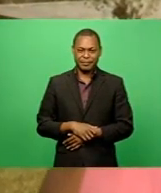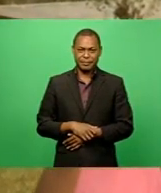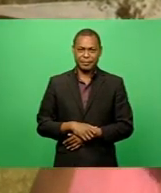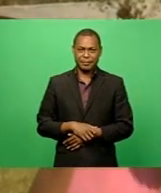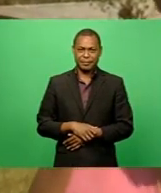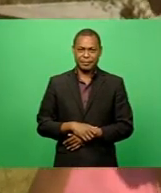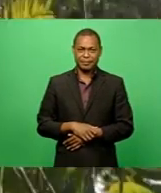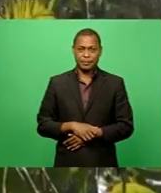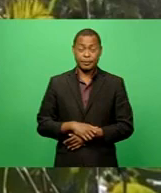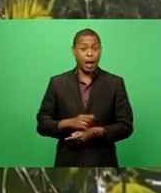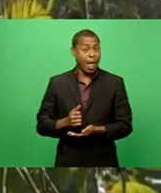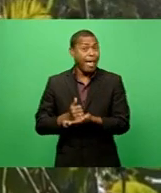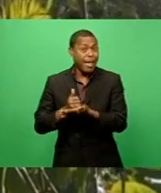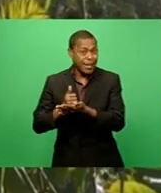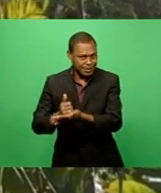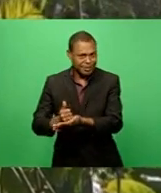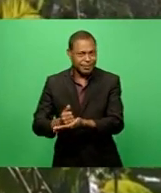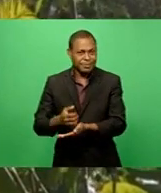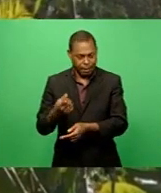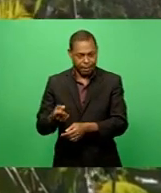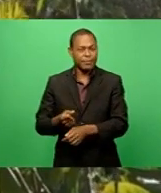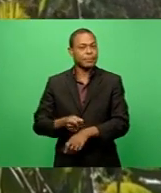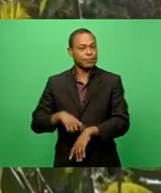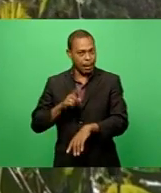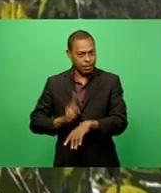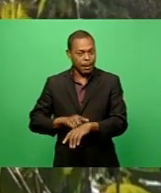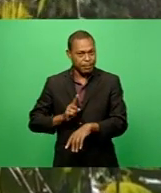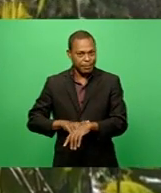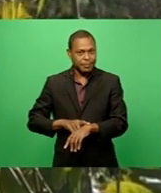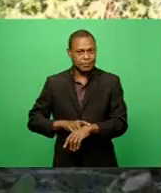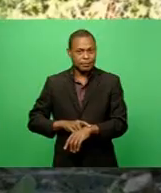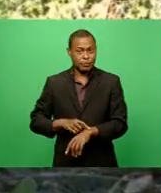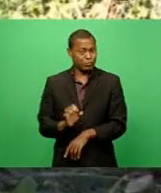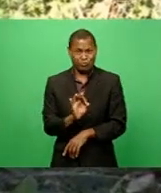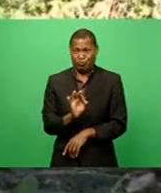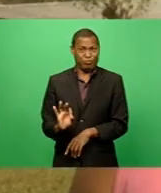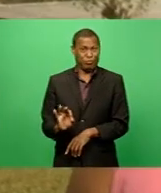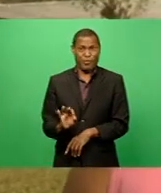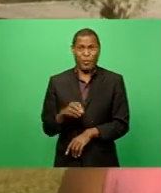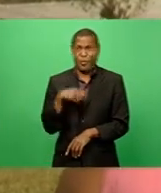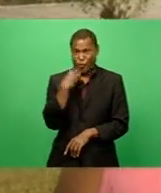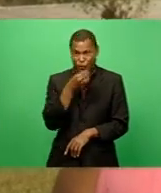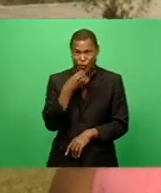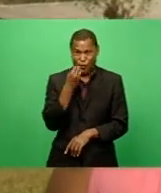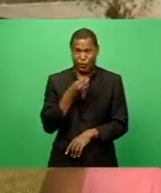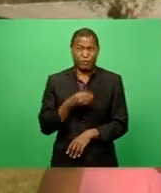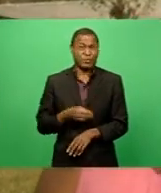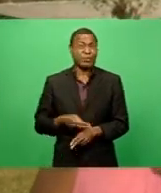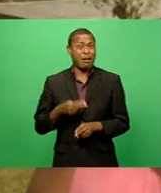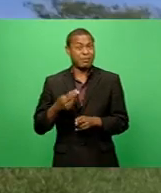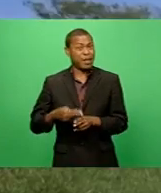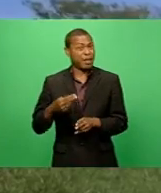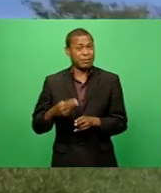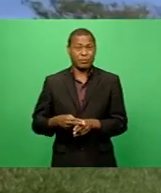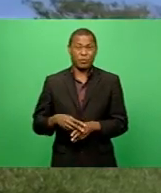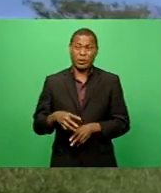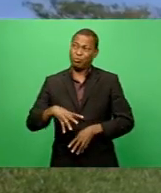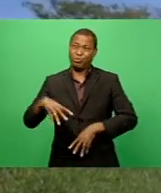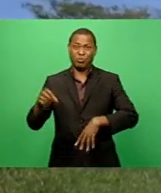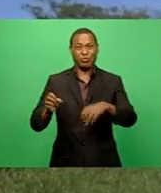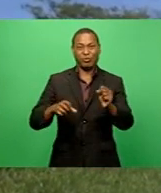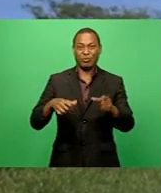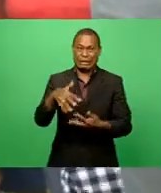This assistance is really timely because we really don't have food right now, as our crops were claimed by the cyclone.